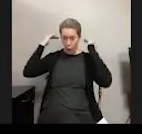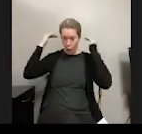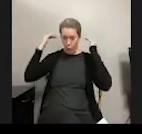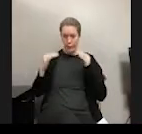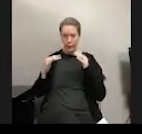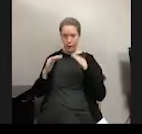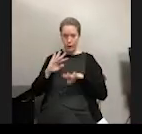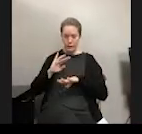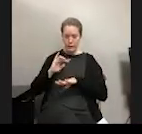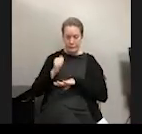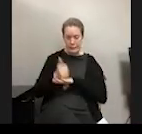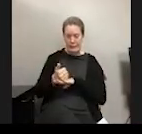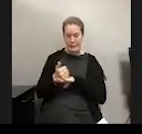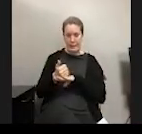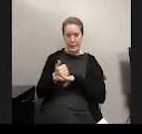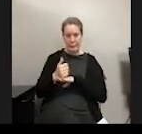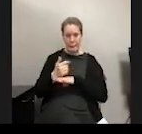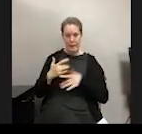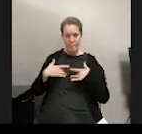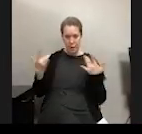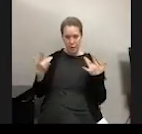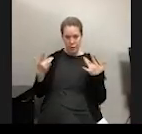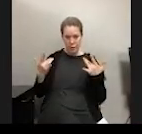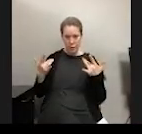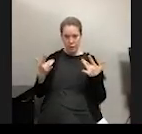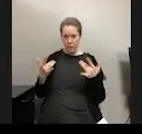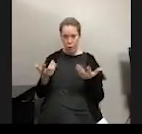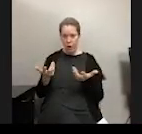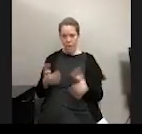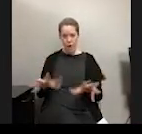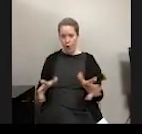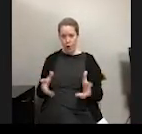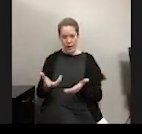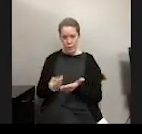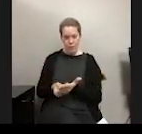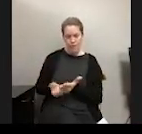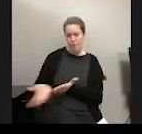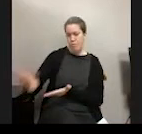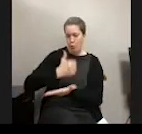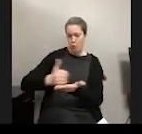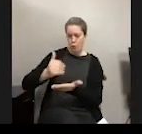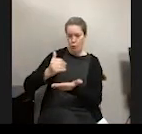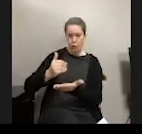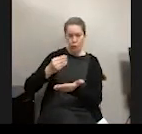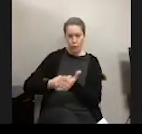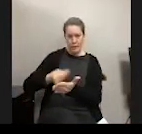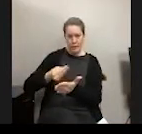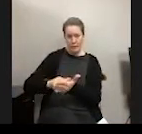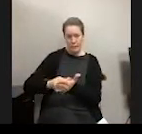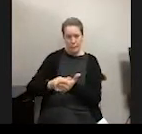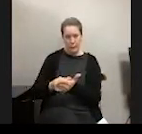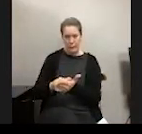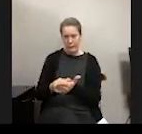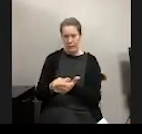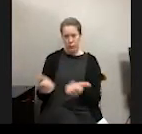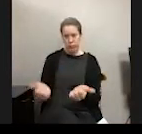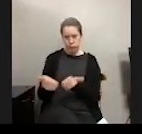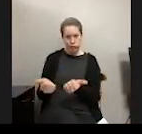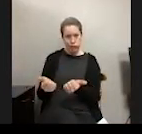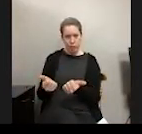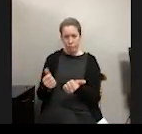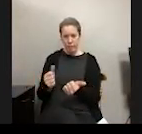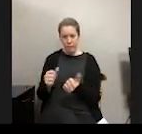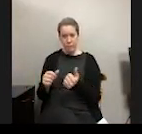raised 108,000. I'm gonna probably be raising 200,000 to put this together properly. It's huge, but I feel like Artworks supports it. It makes it feel